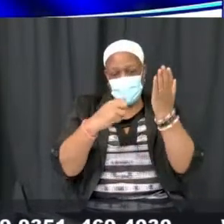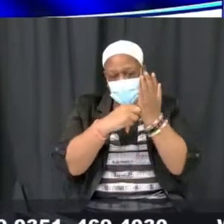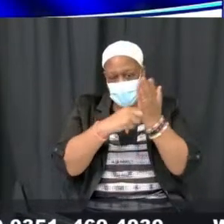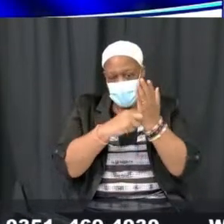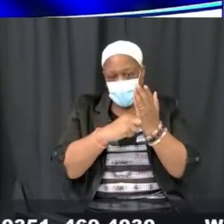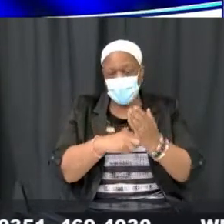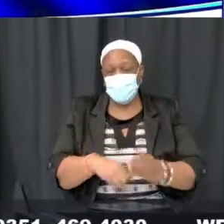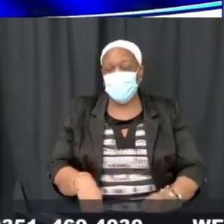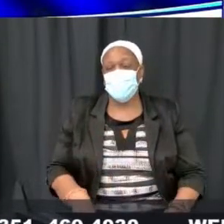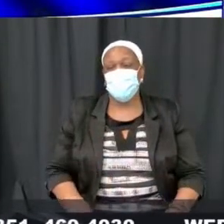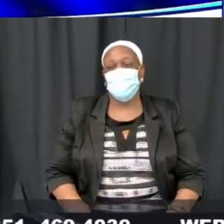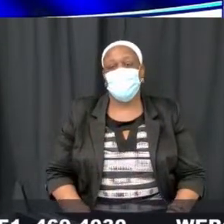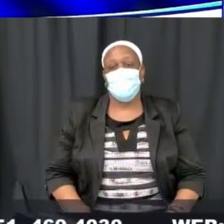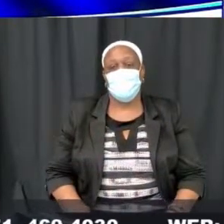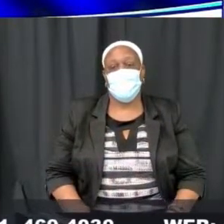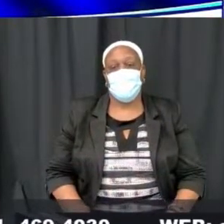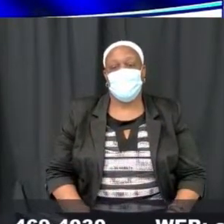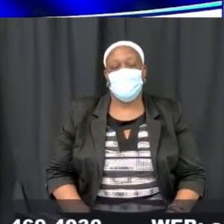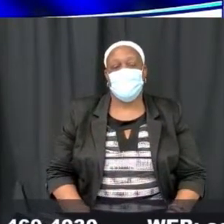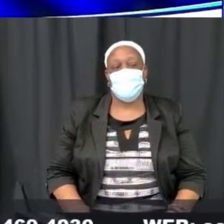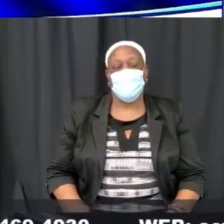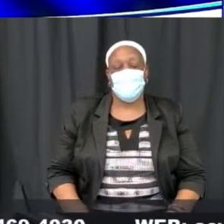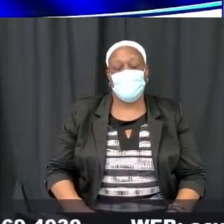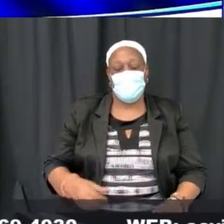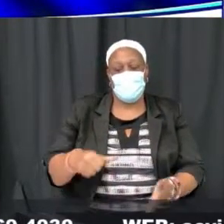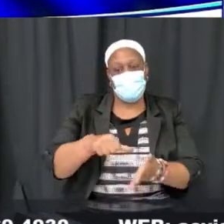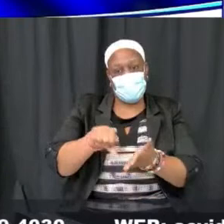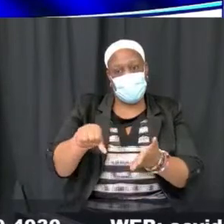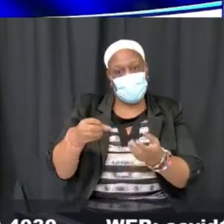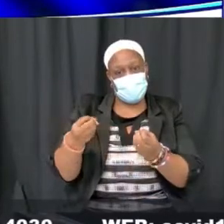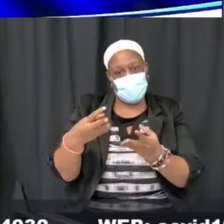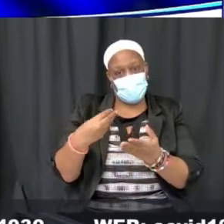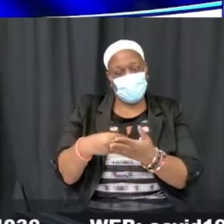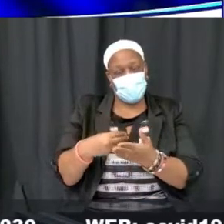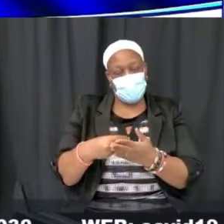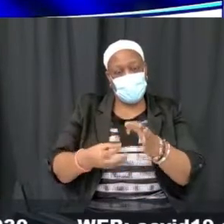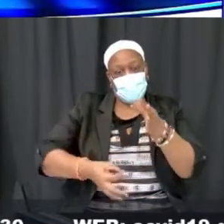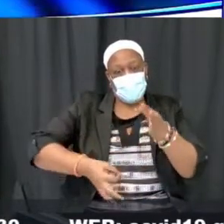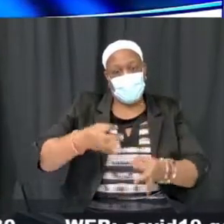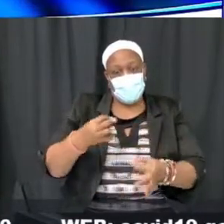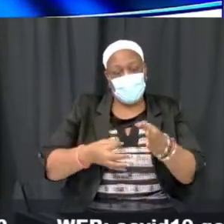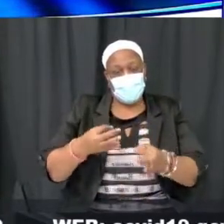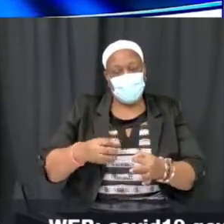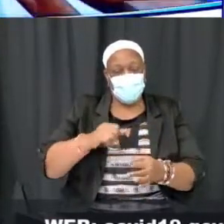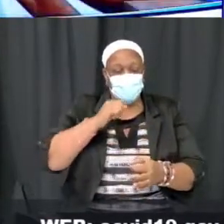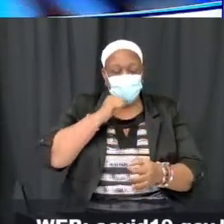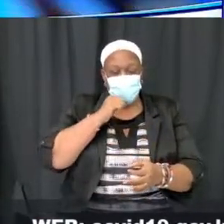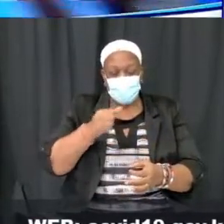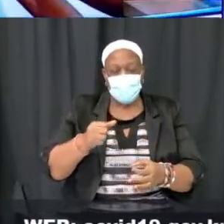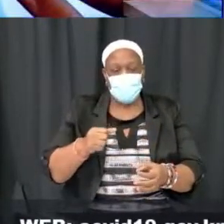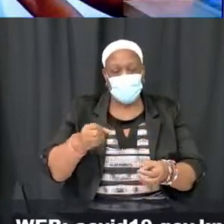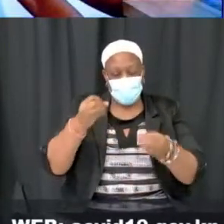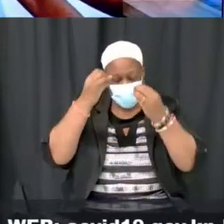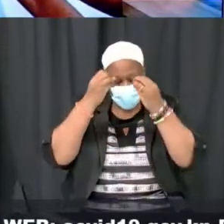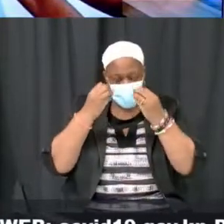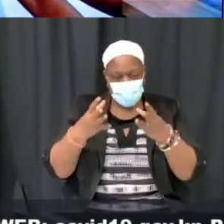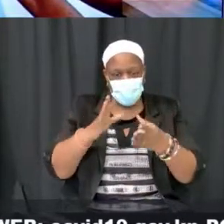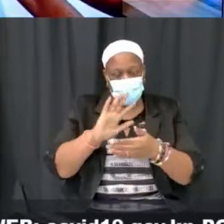ticketing system, and by extension then, if it reached to the point of taking them to court, then we should do